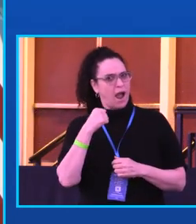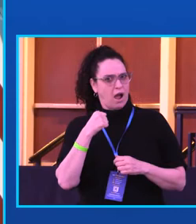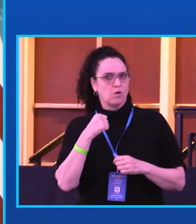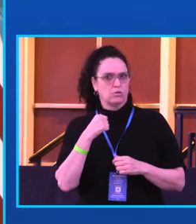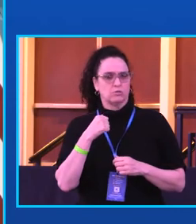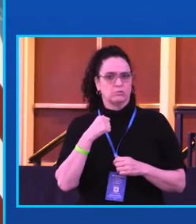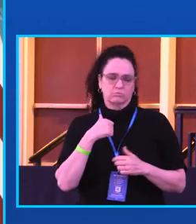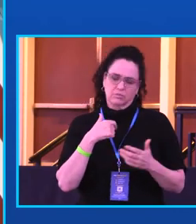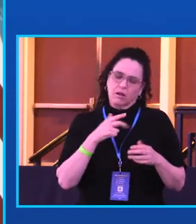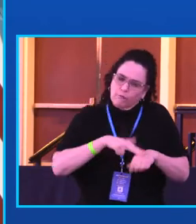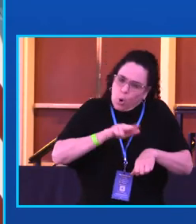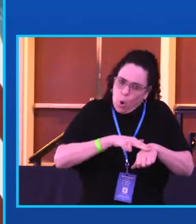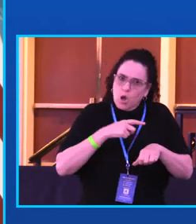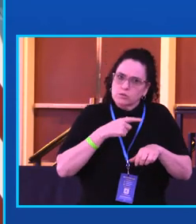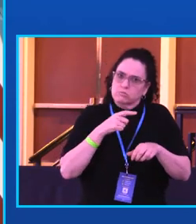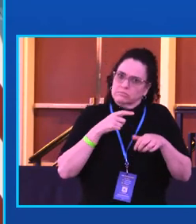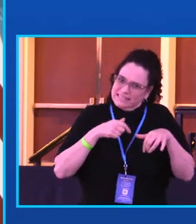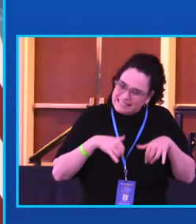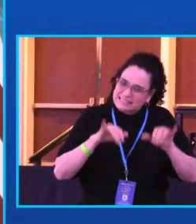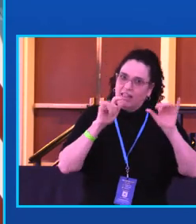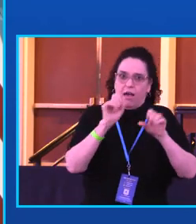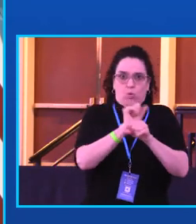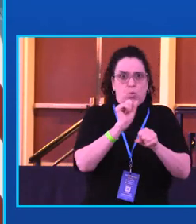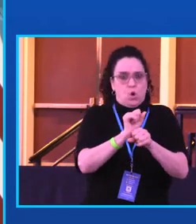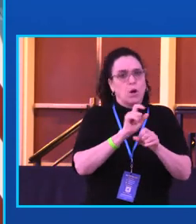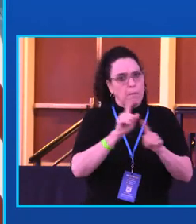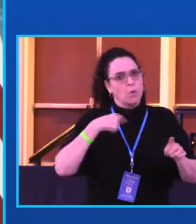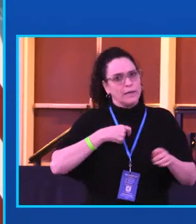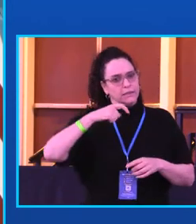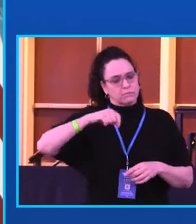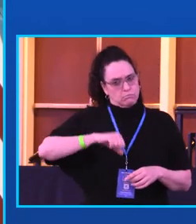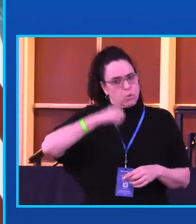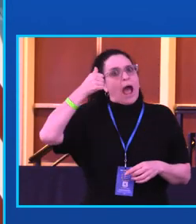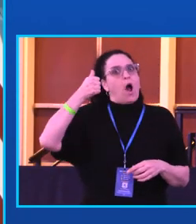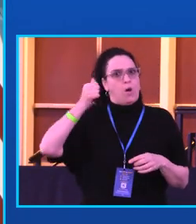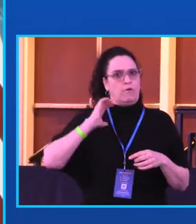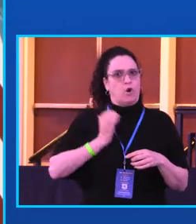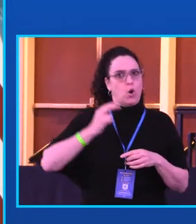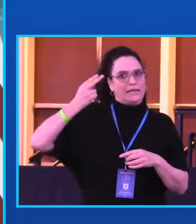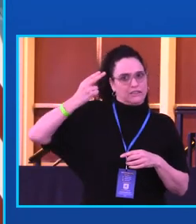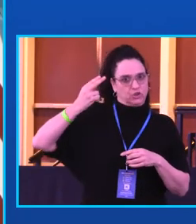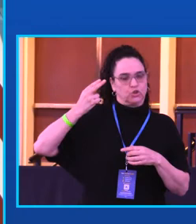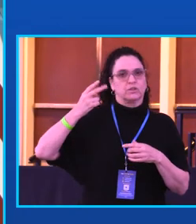course, that there is still more to do. Let's be proud of that. Be proud of that.